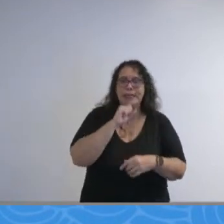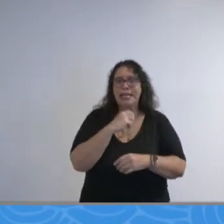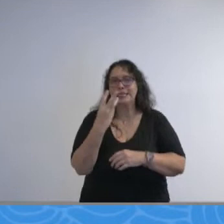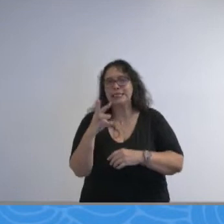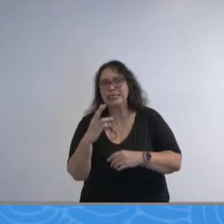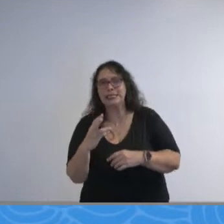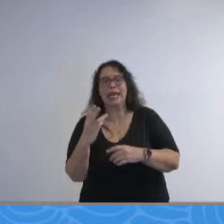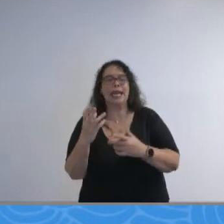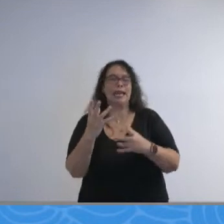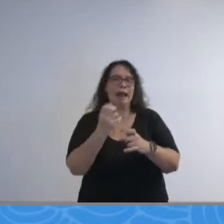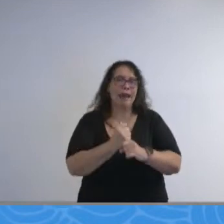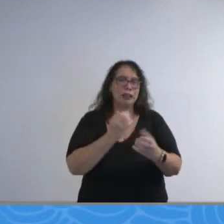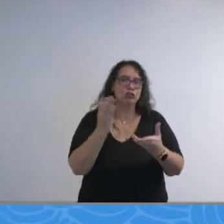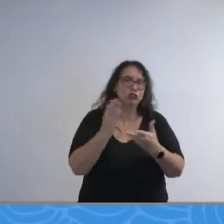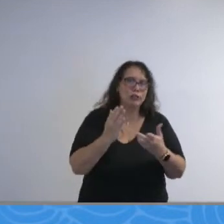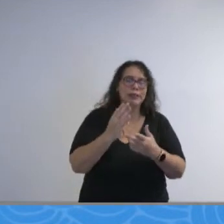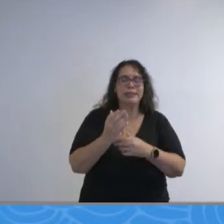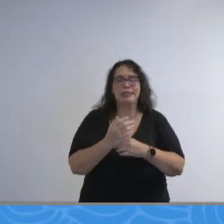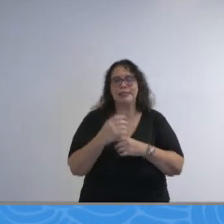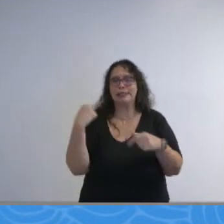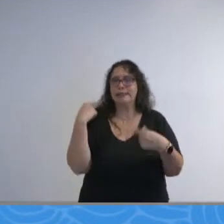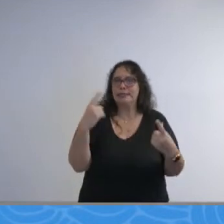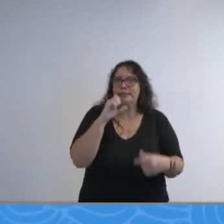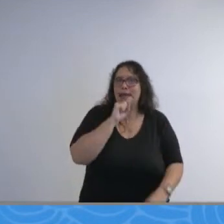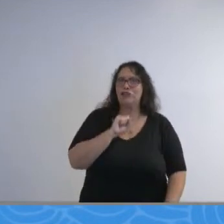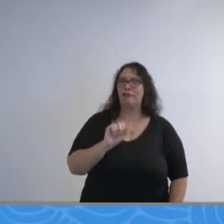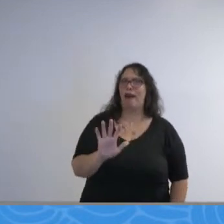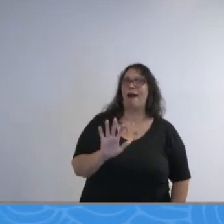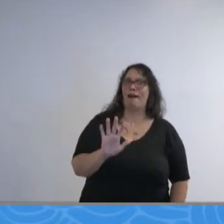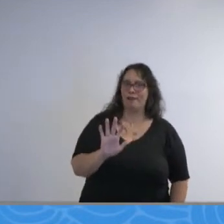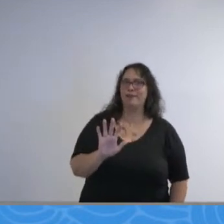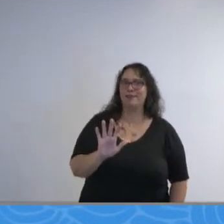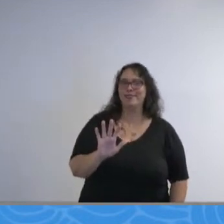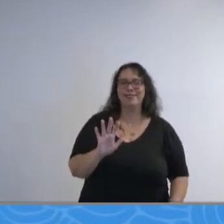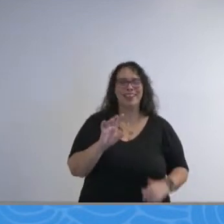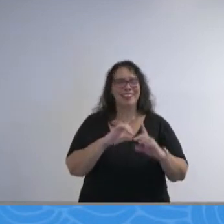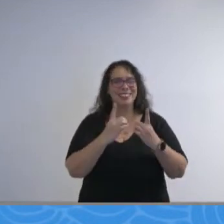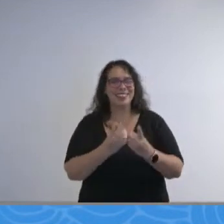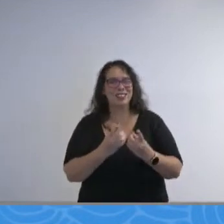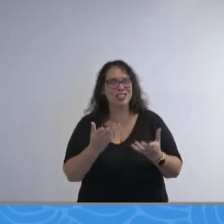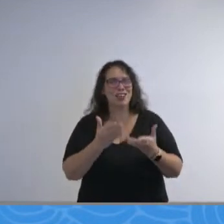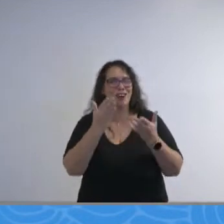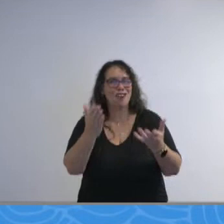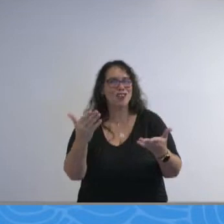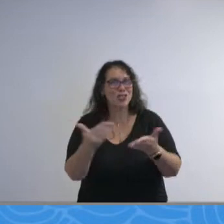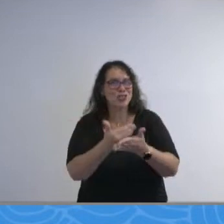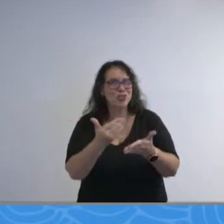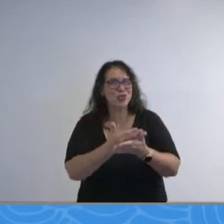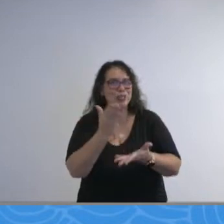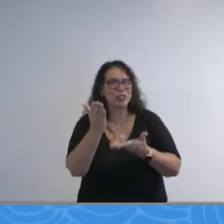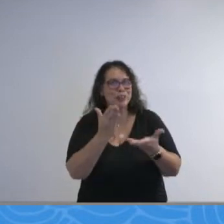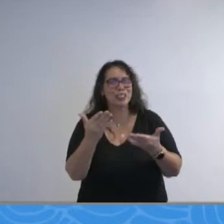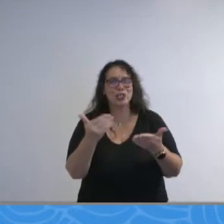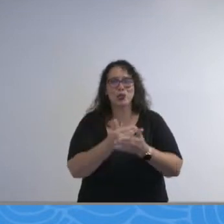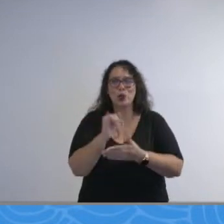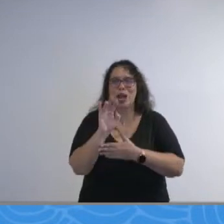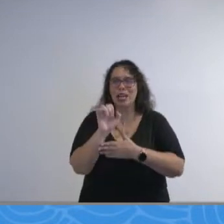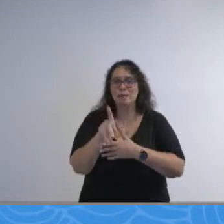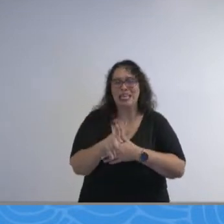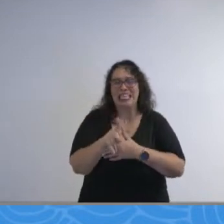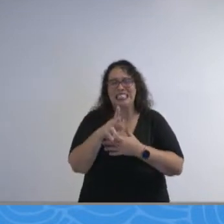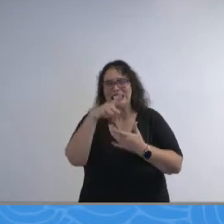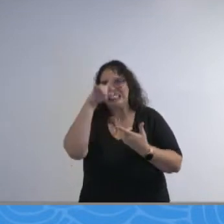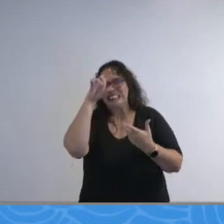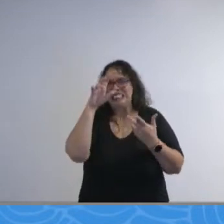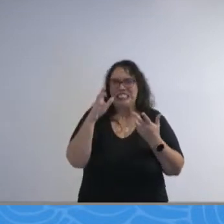services since the age of 5, and now the district is offering new services in a new IEP, and you're not sure